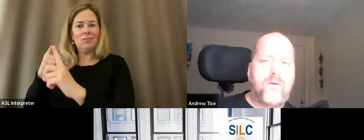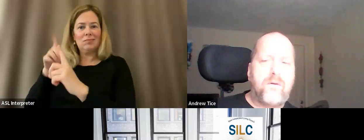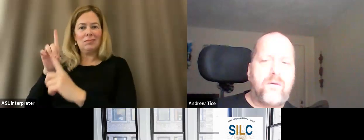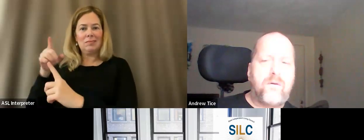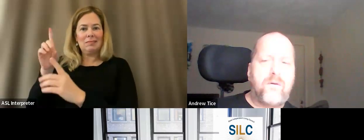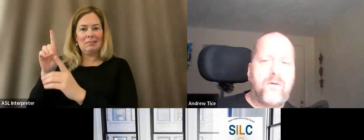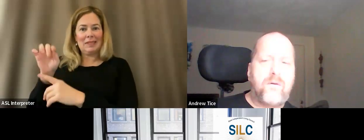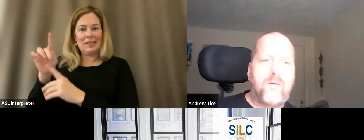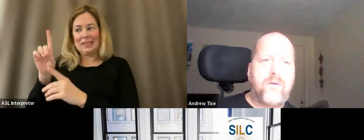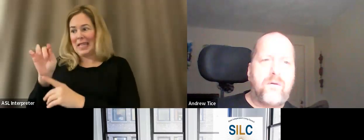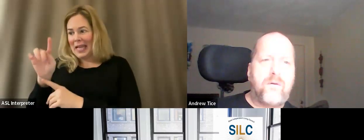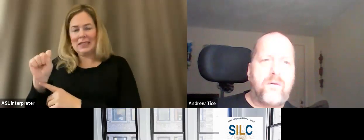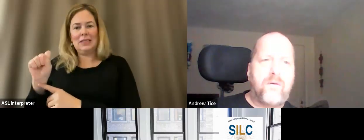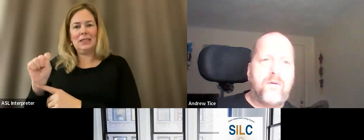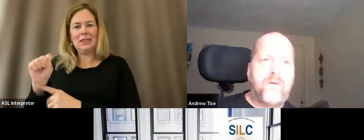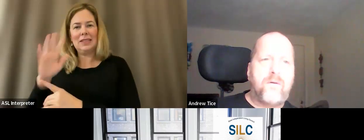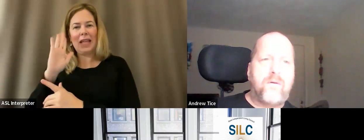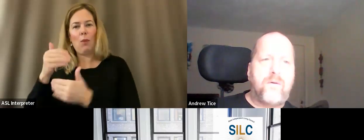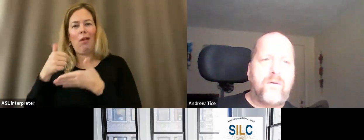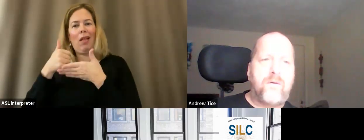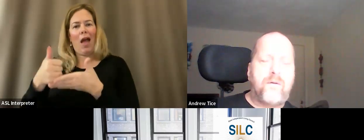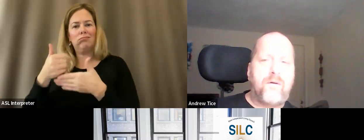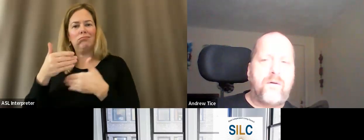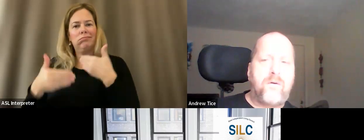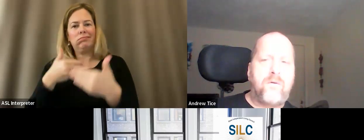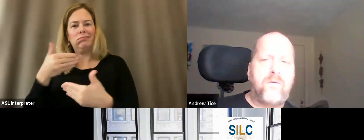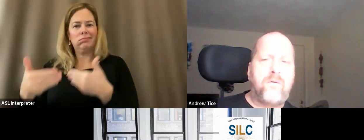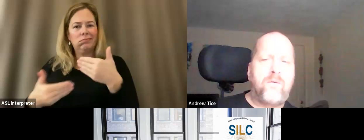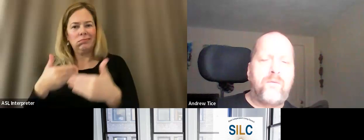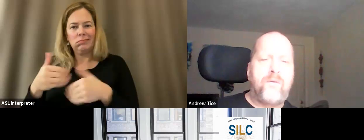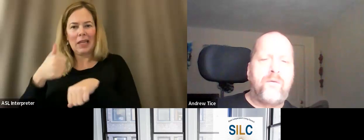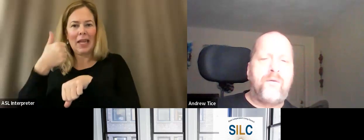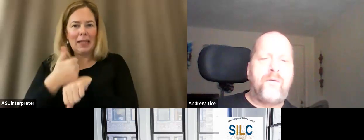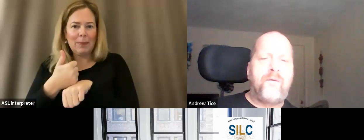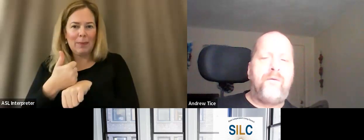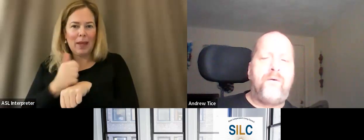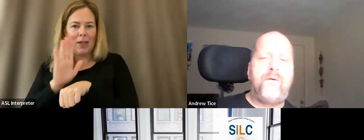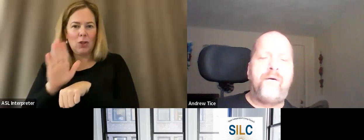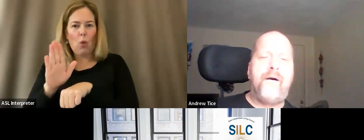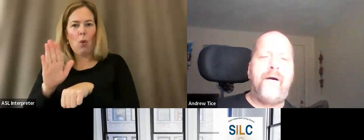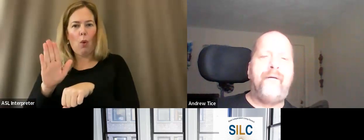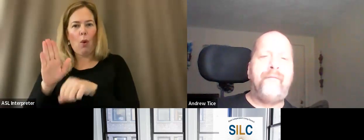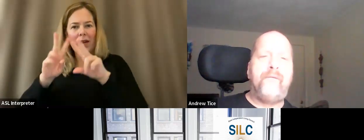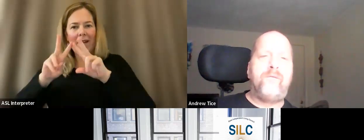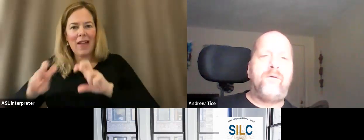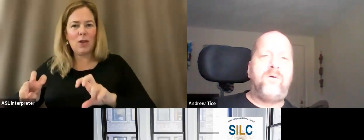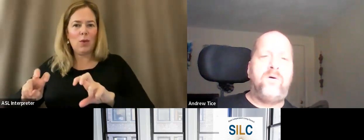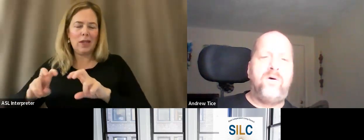to facilitate the development and implementation of your evaluation plan. Okay.